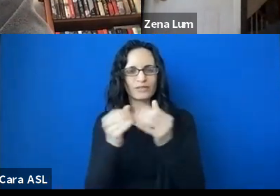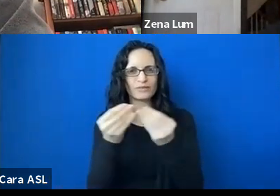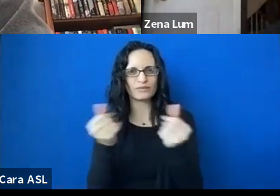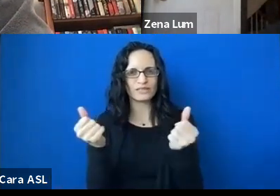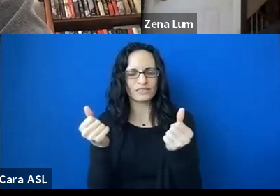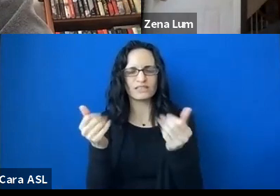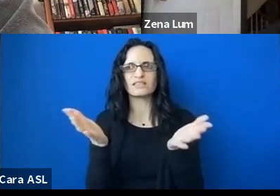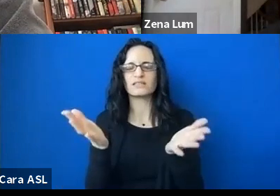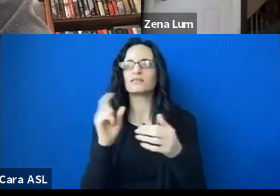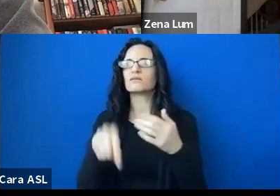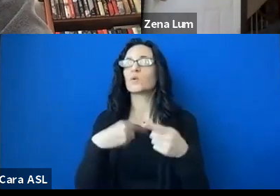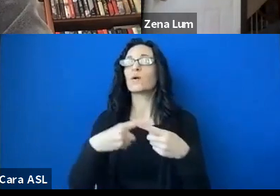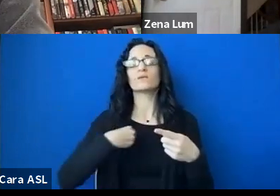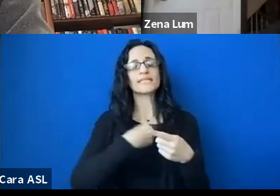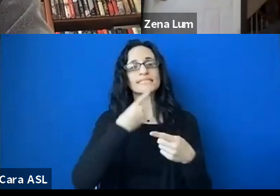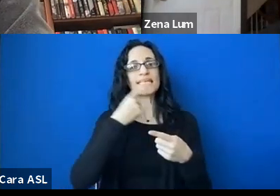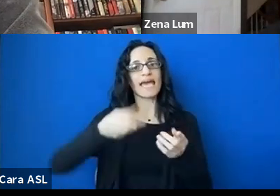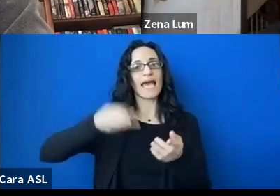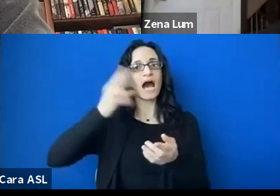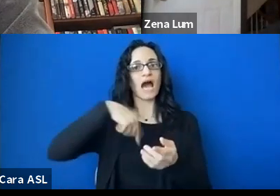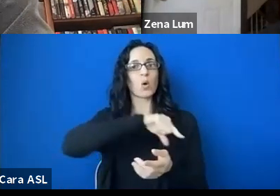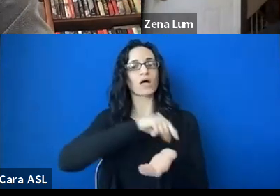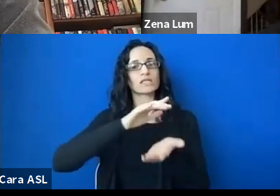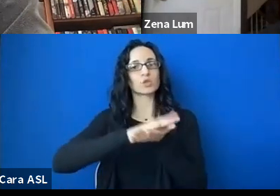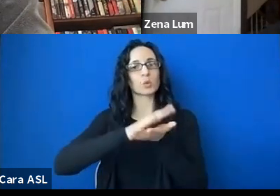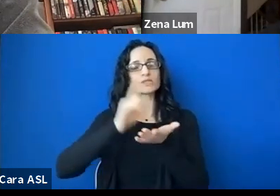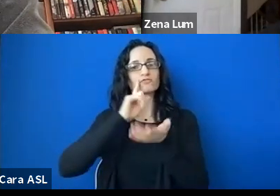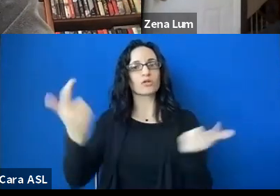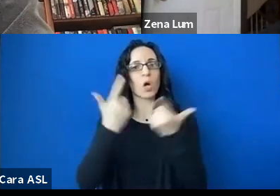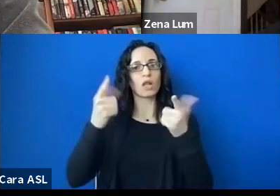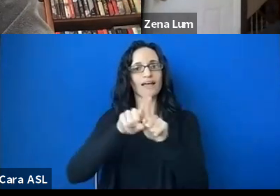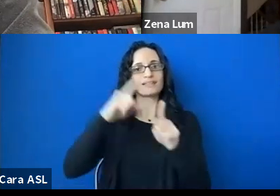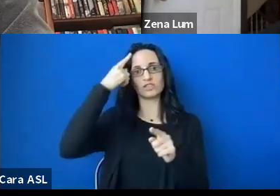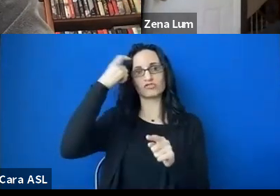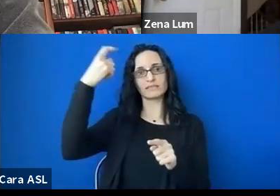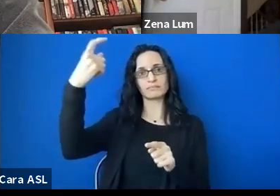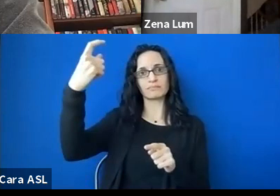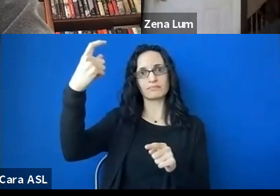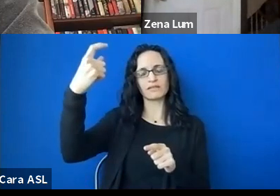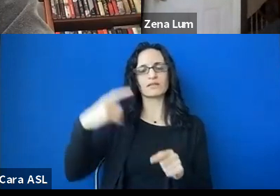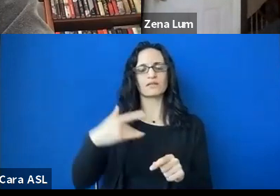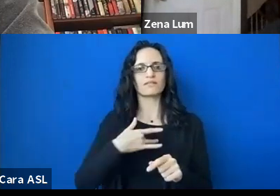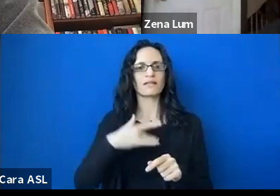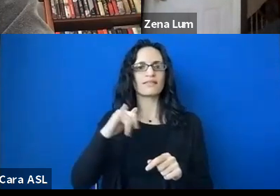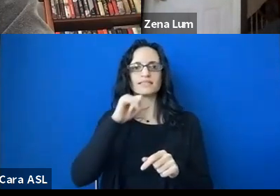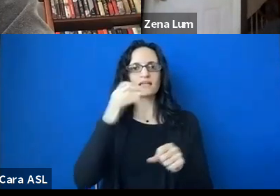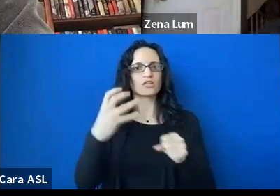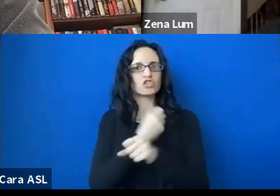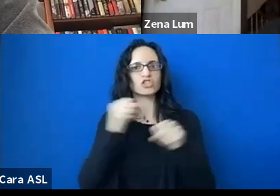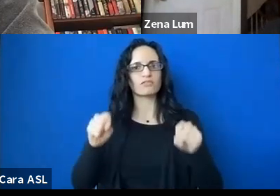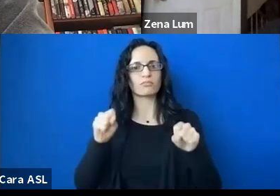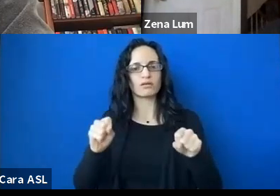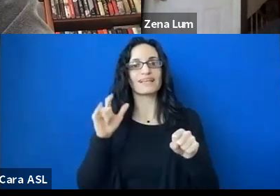when we say high quality schools for all as a dream, I do not think that that's achievable when we start